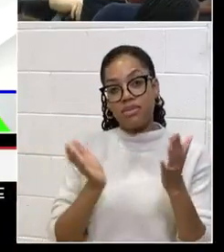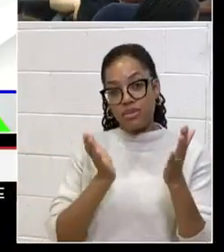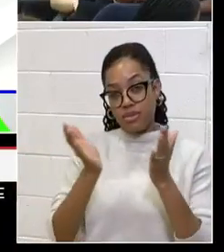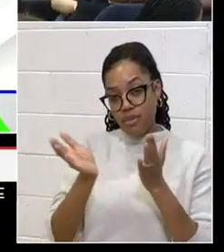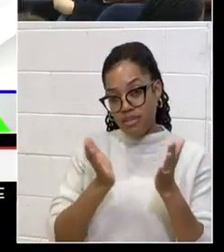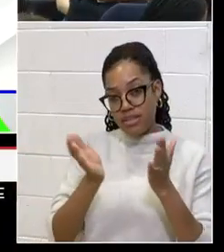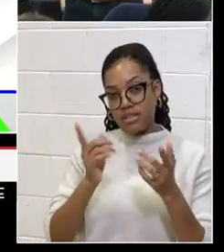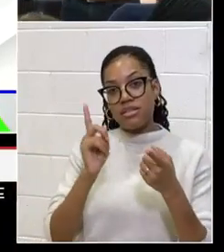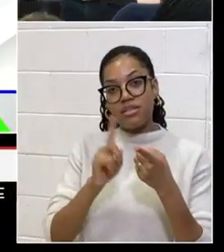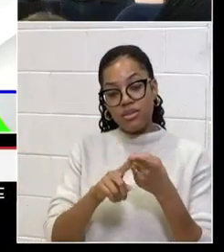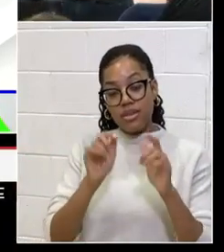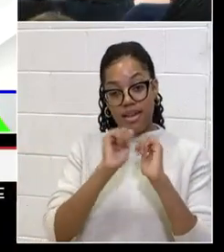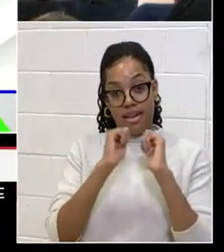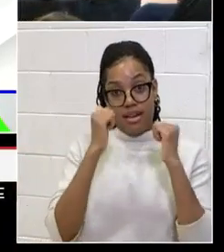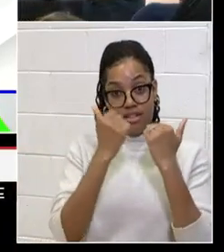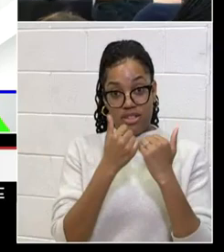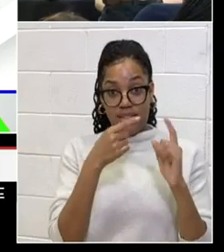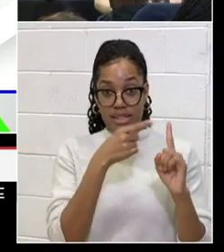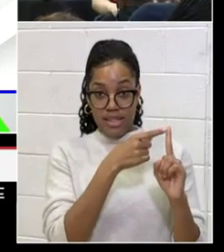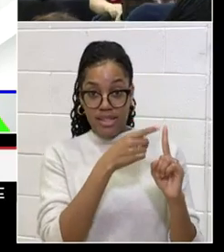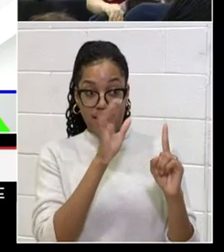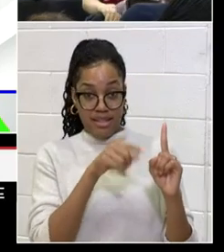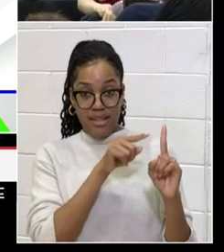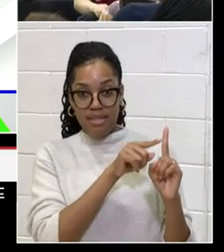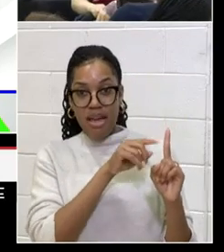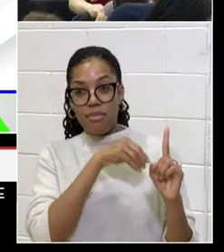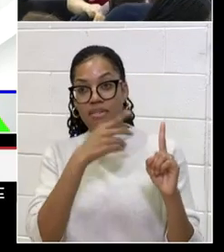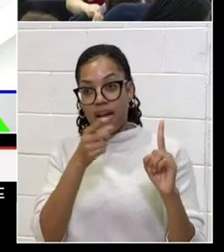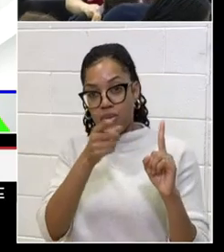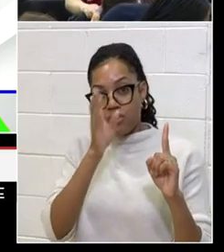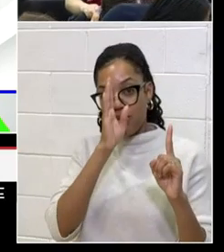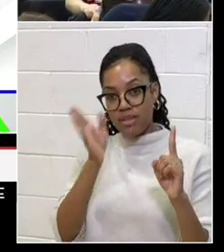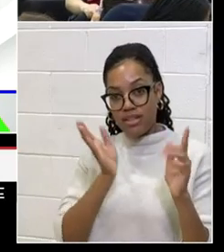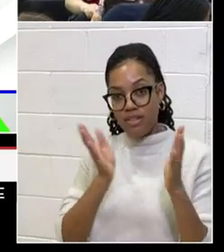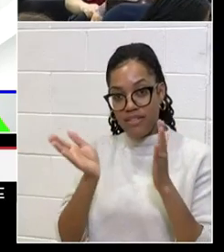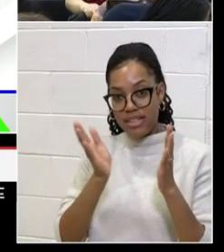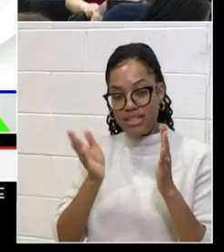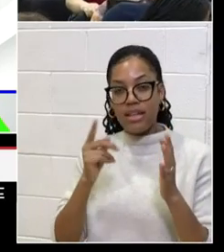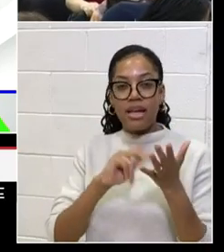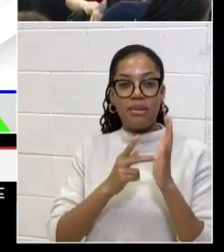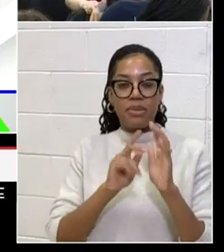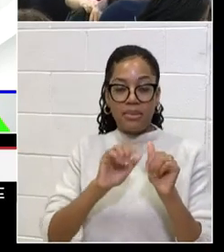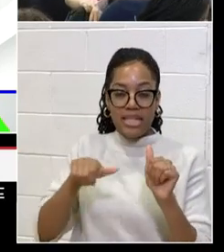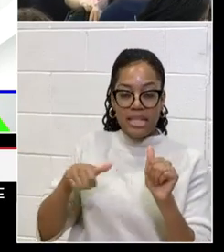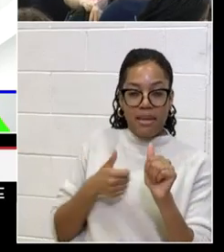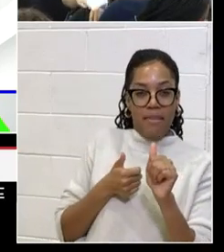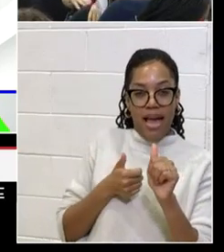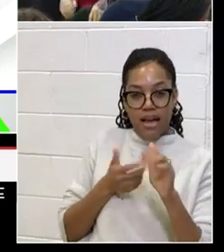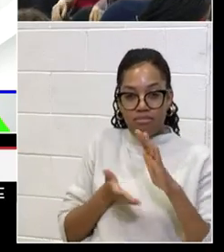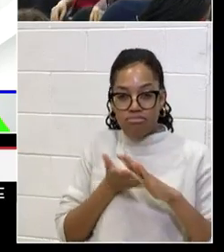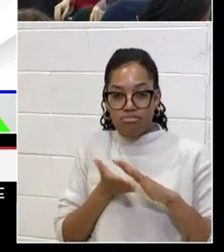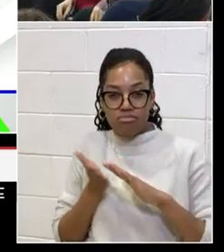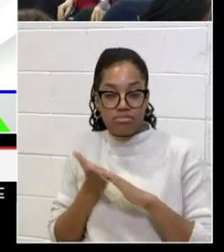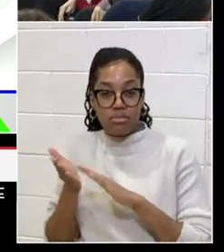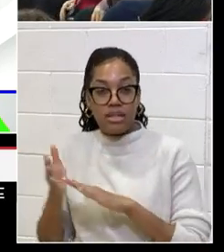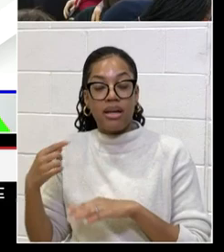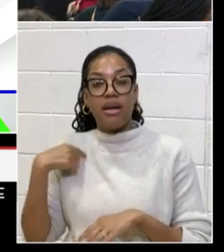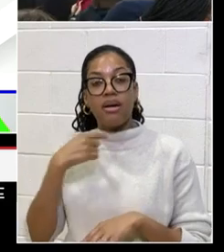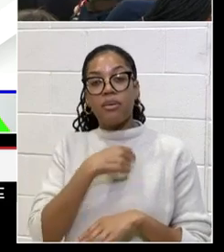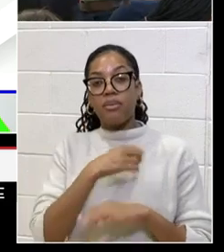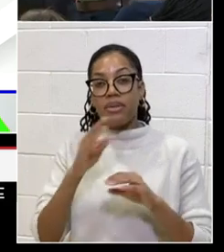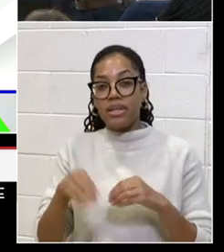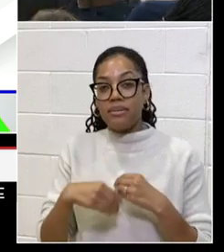services to the agencies that provide you direct services. We are the backbone of DC government. We put the people,